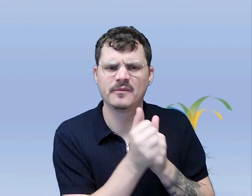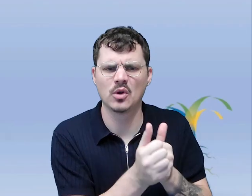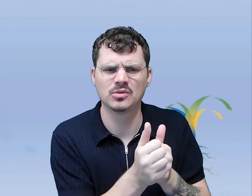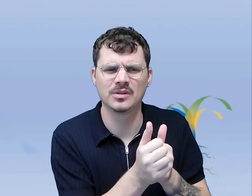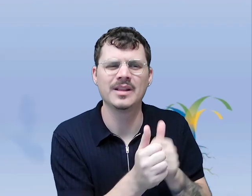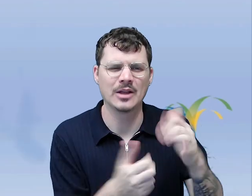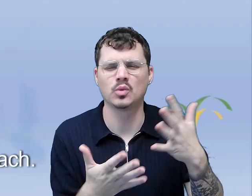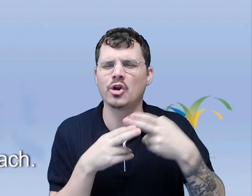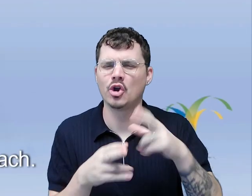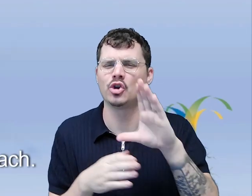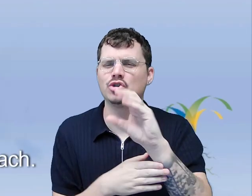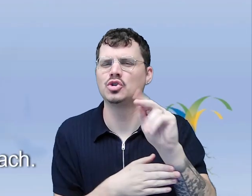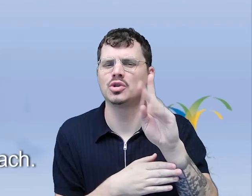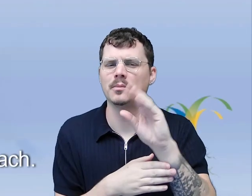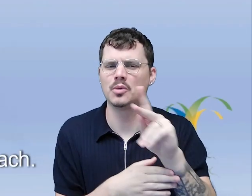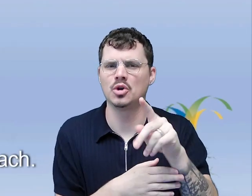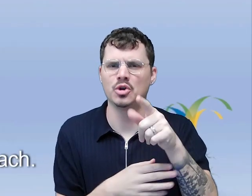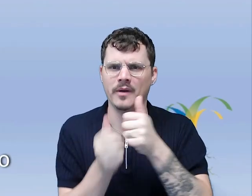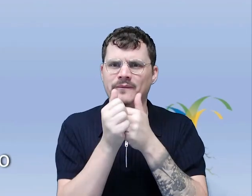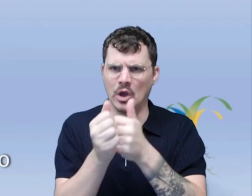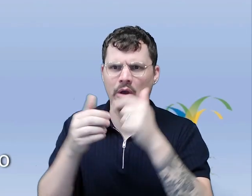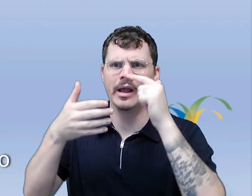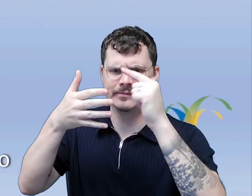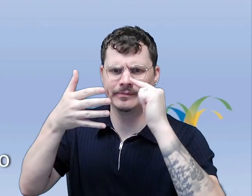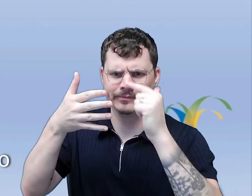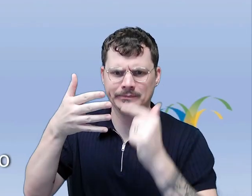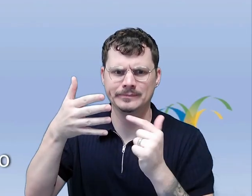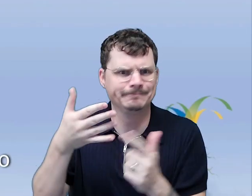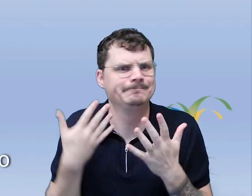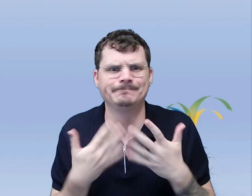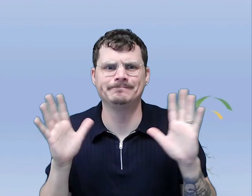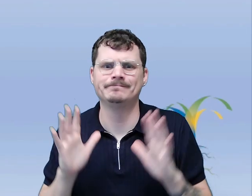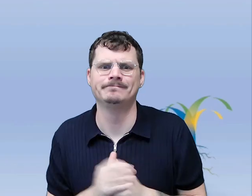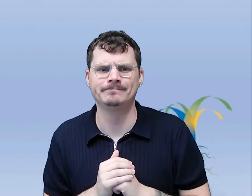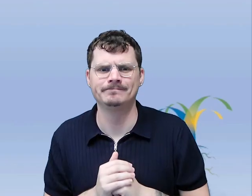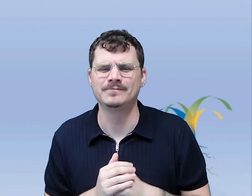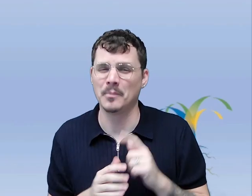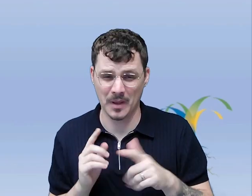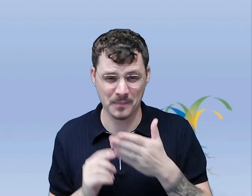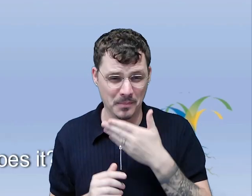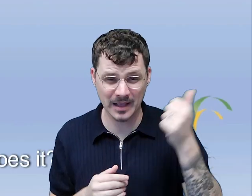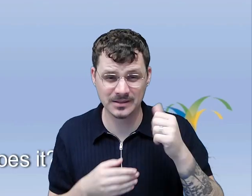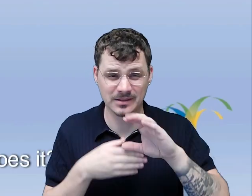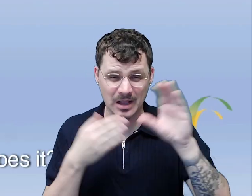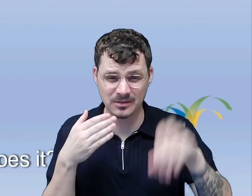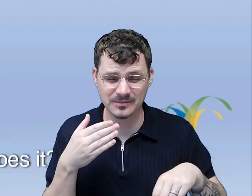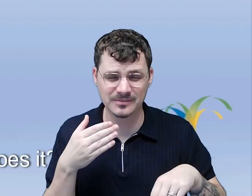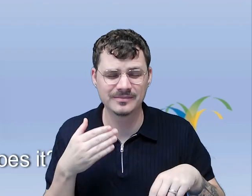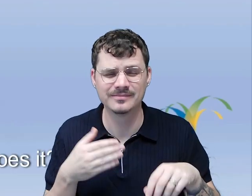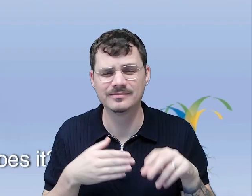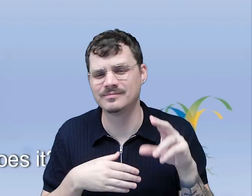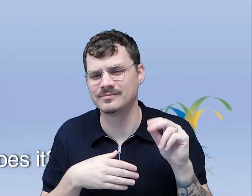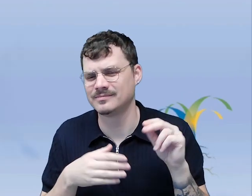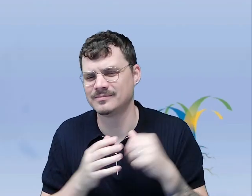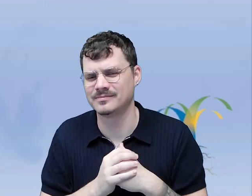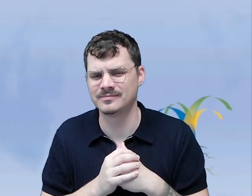not. That's kind of a cookbook approach. It's prescriptive and it tends to not produce the best